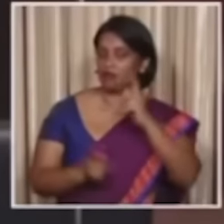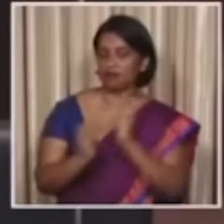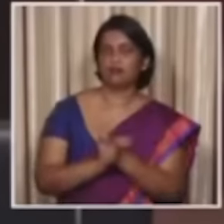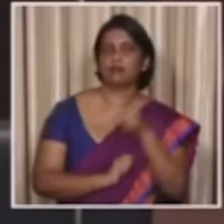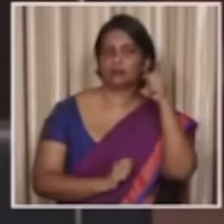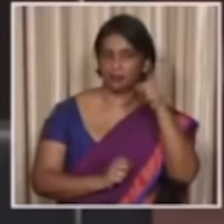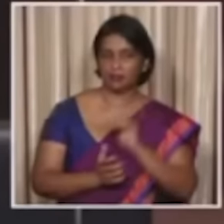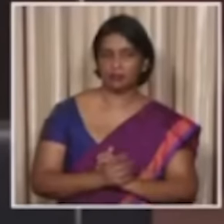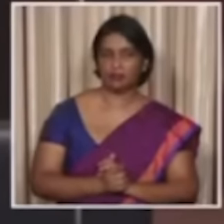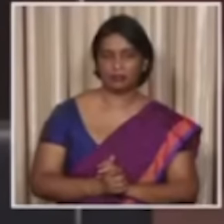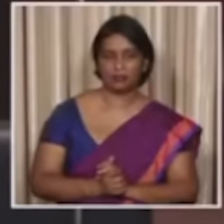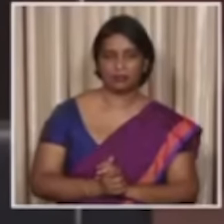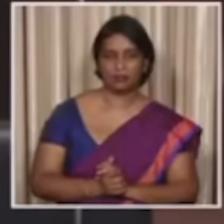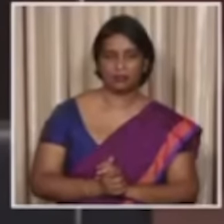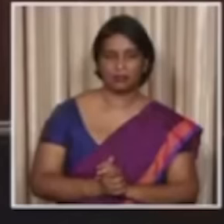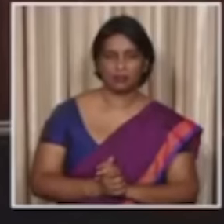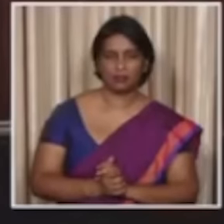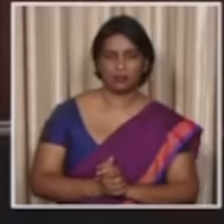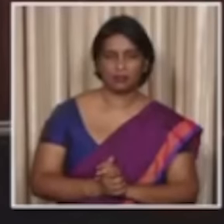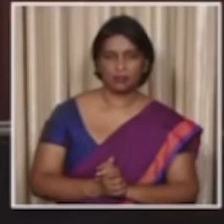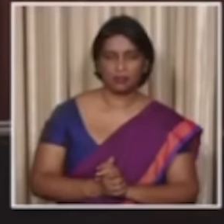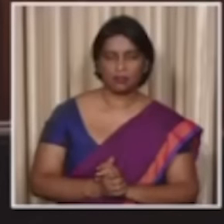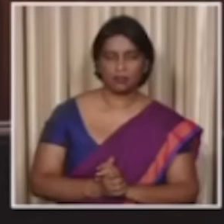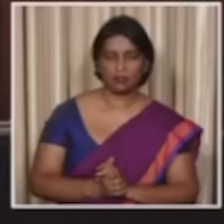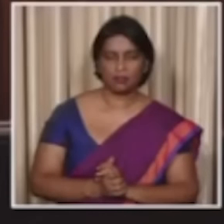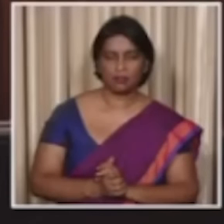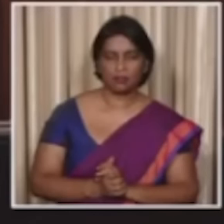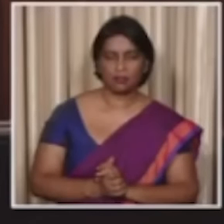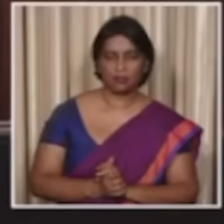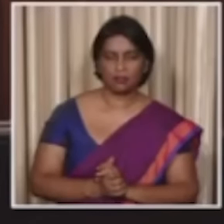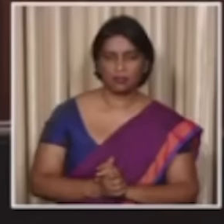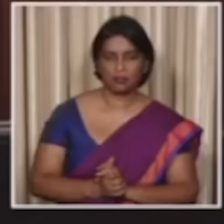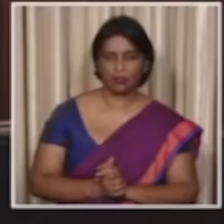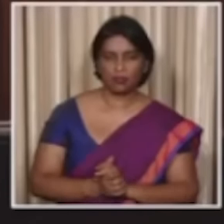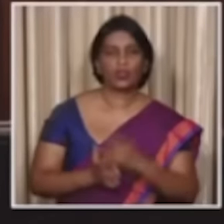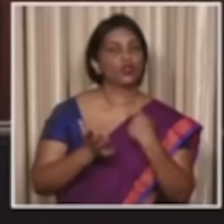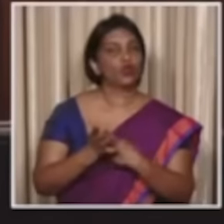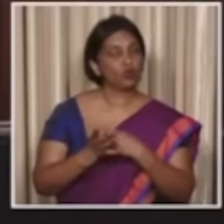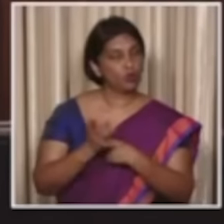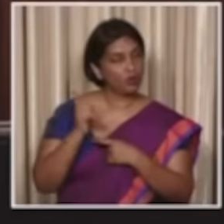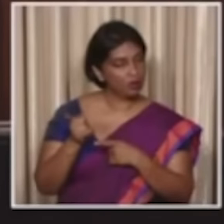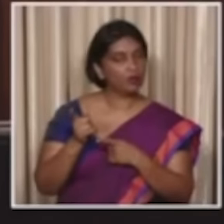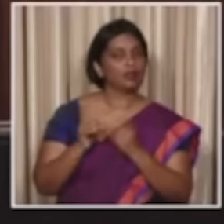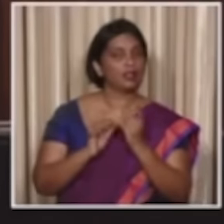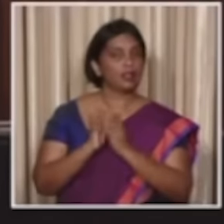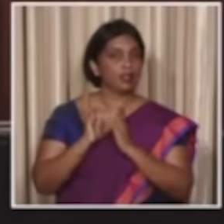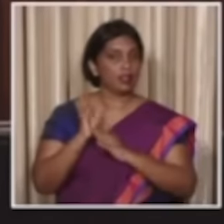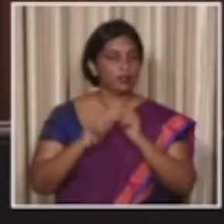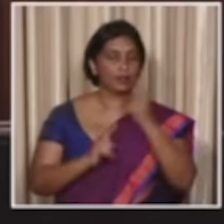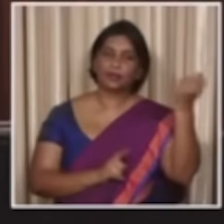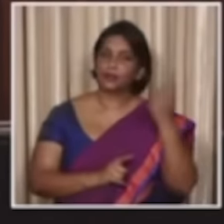I have no authority to change the list. You ask him. Honorable Rohini Kaviratna spoke to the secretariat and asked for the change.